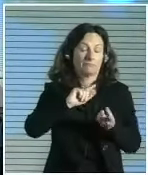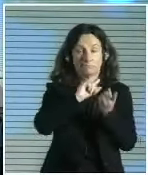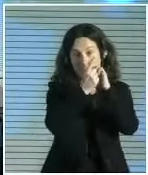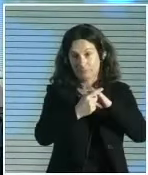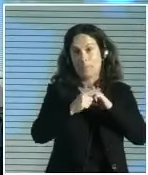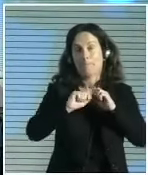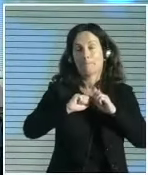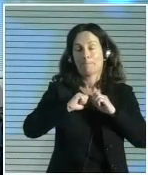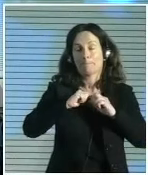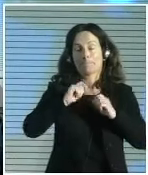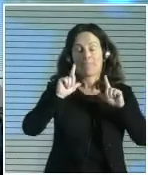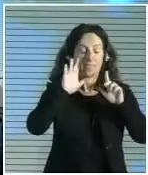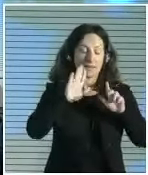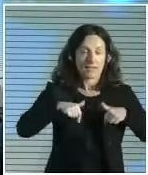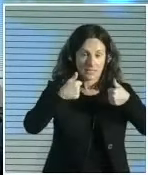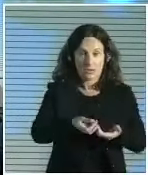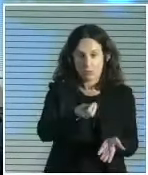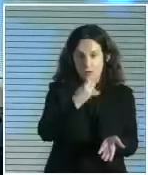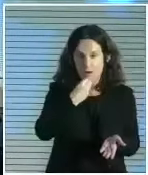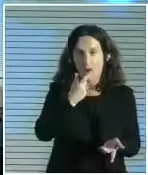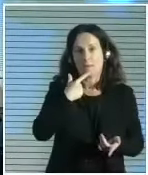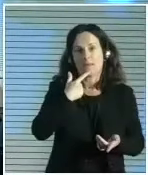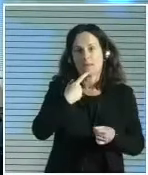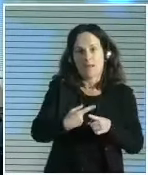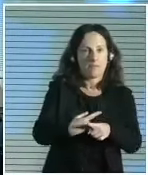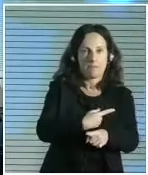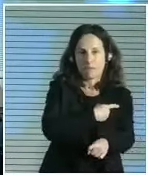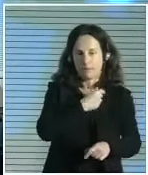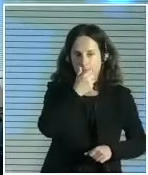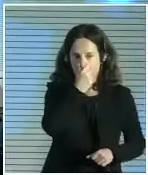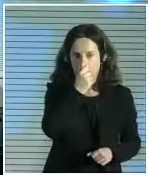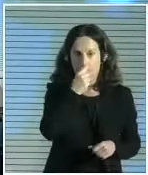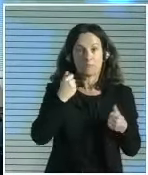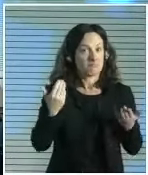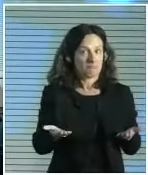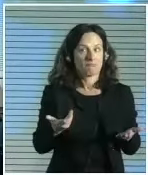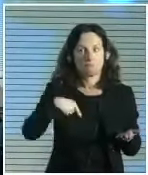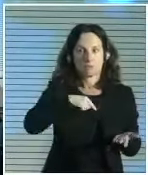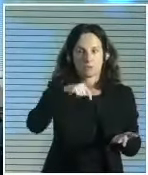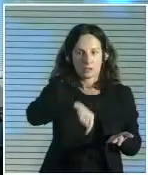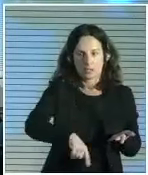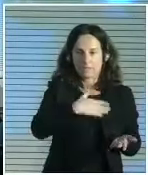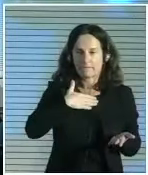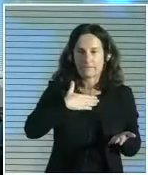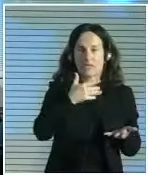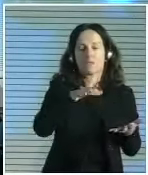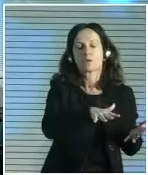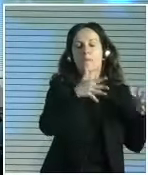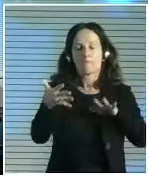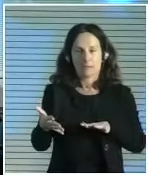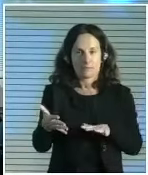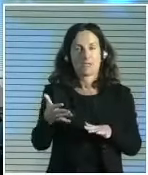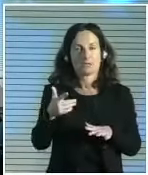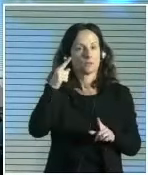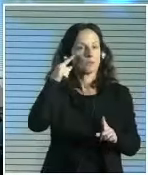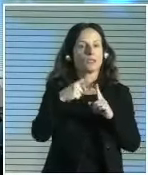to implement jointly with many of you under the motto of prevent, redistribute, and circulate. So that